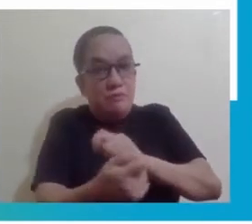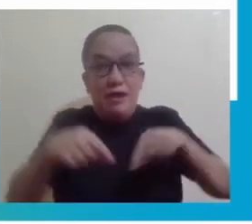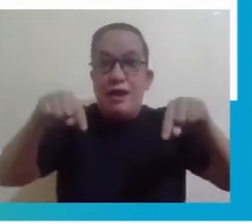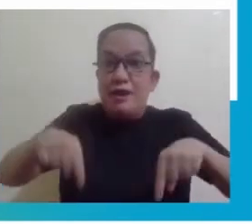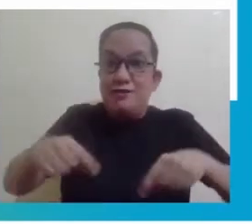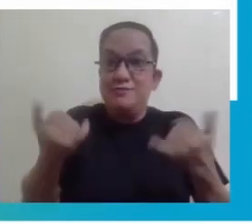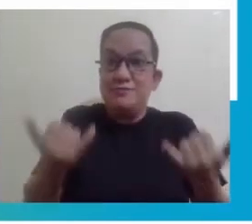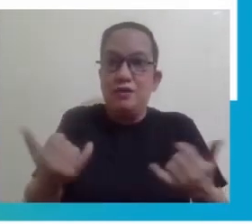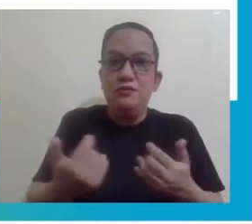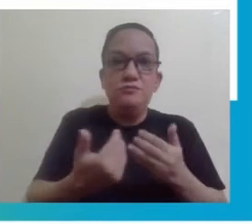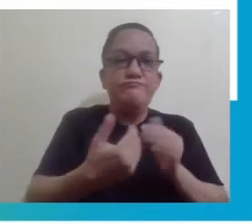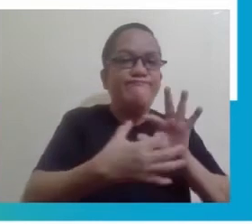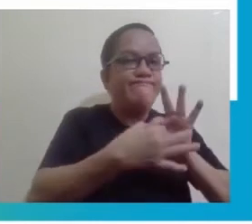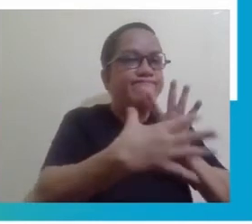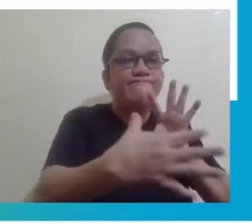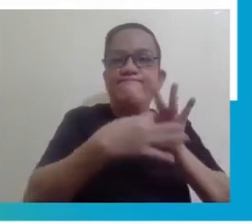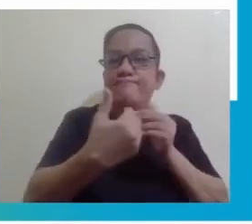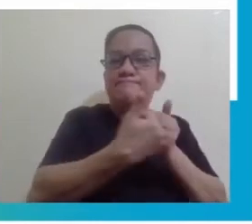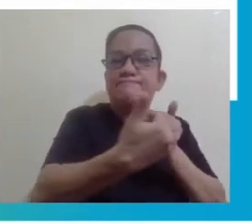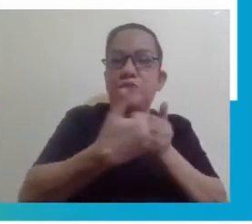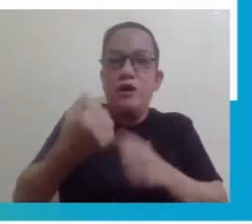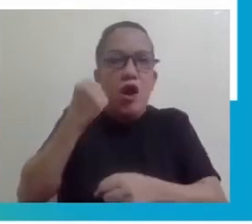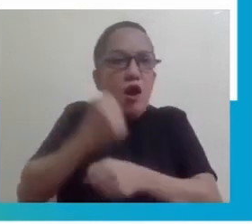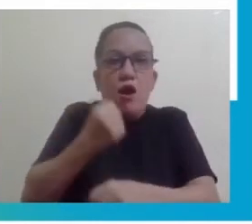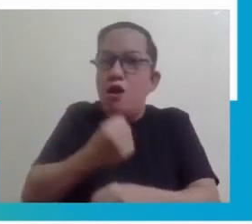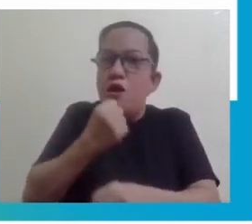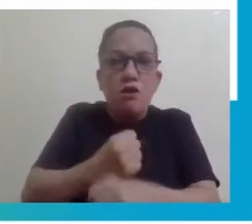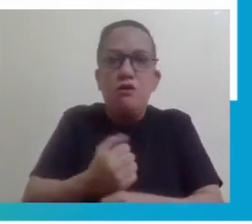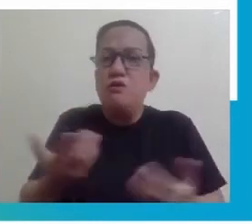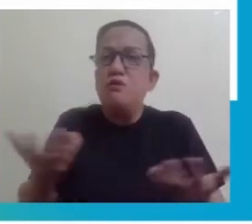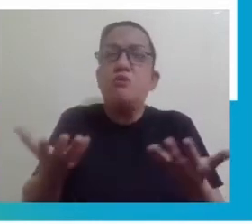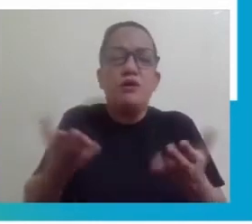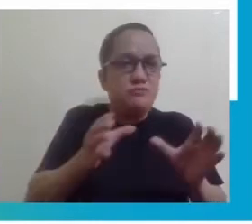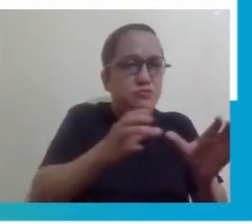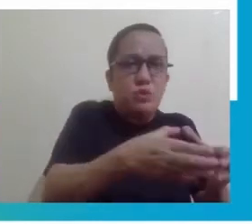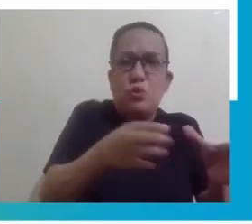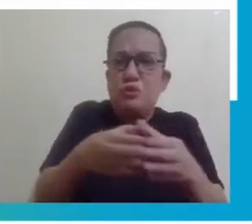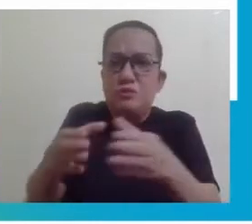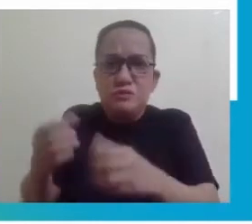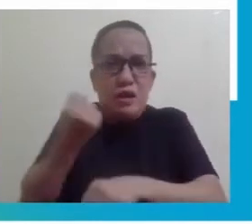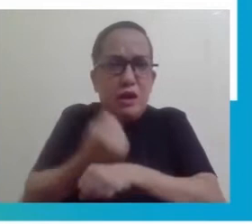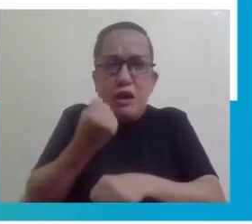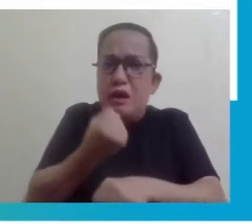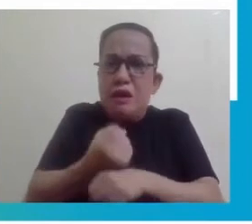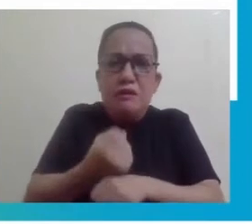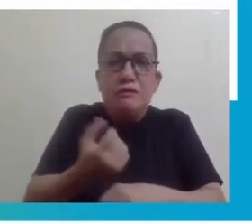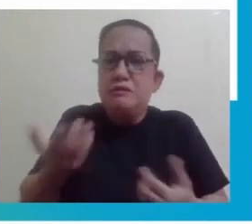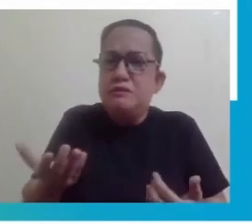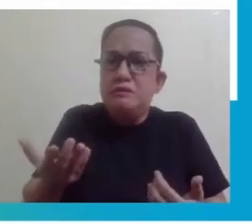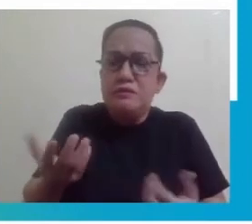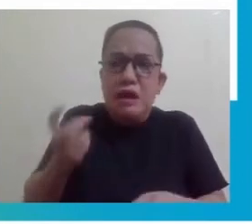communication gaps with grassroots organizations and our vulnerable and marginalized stakeholders who are